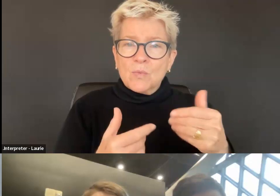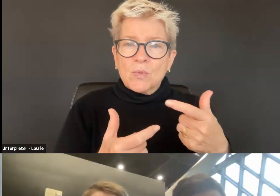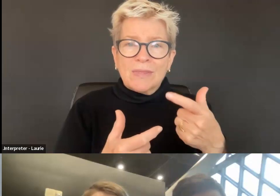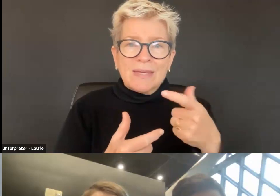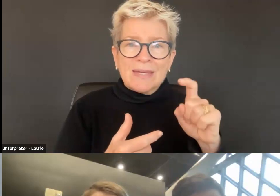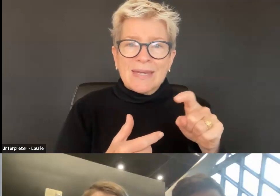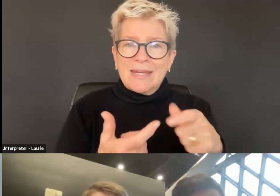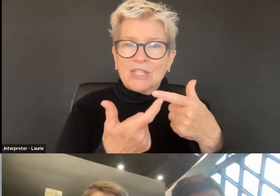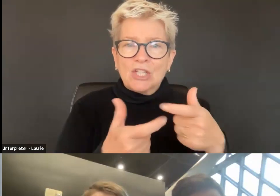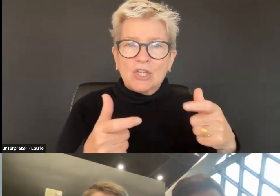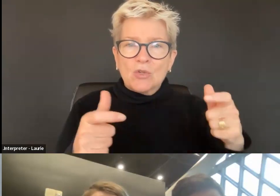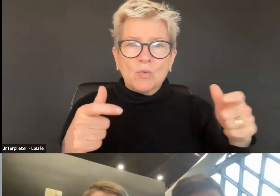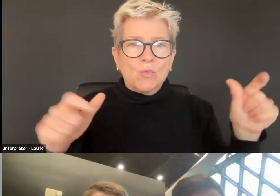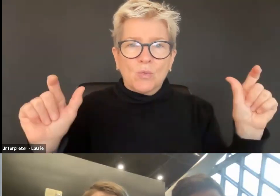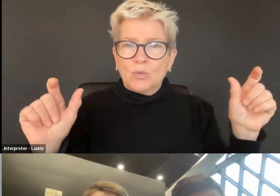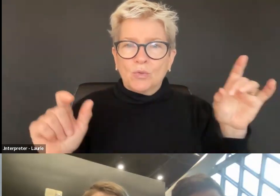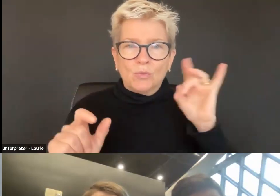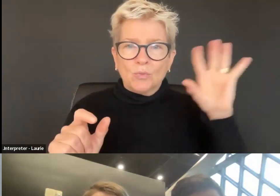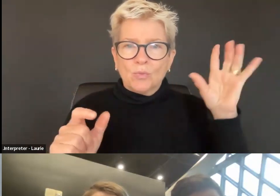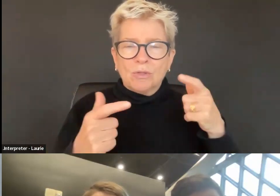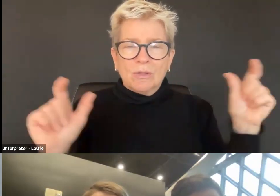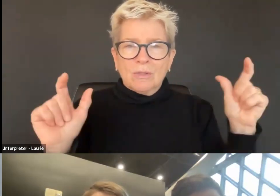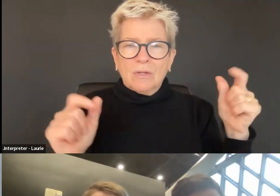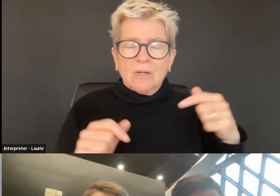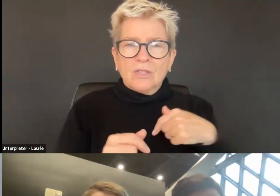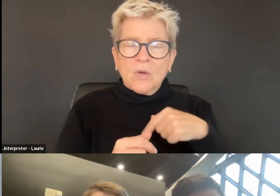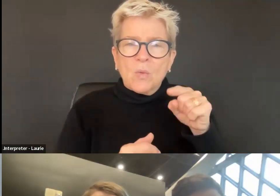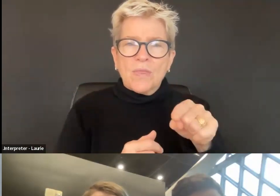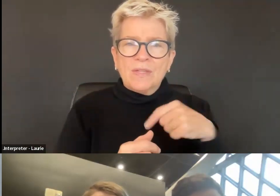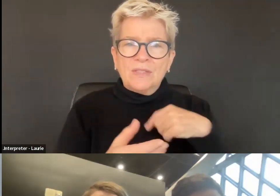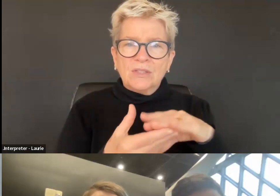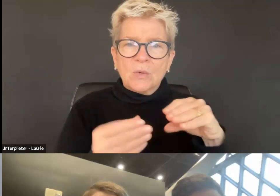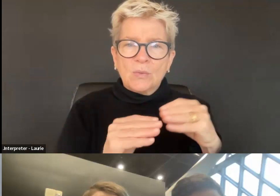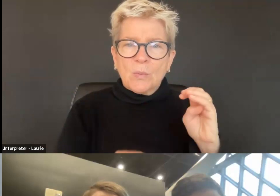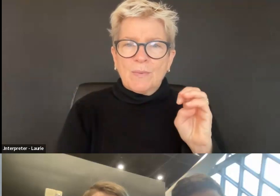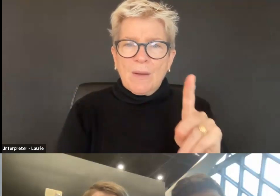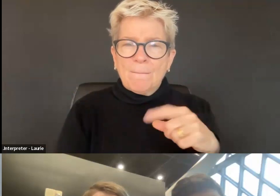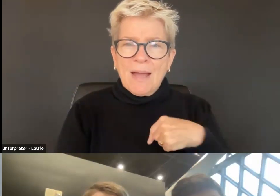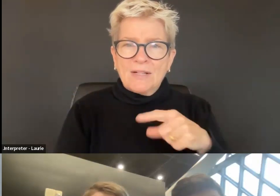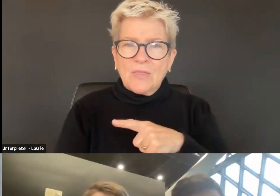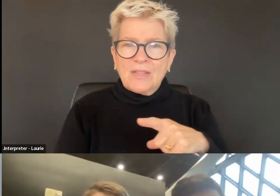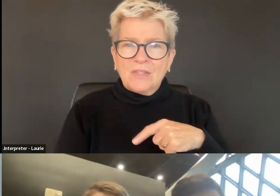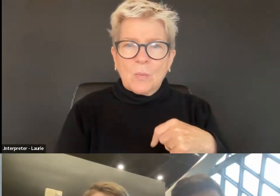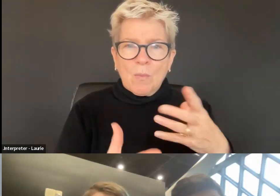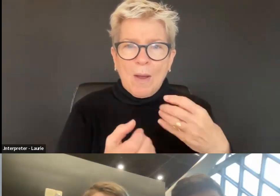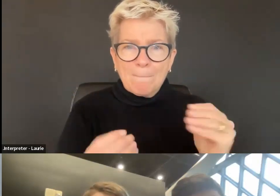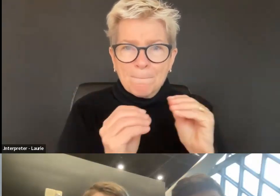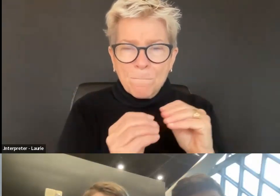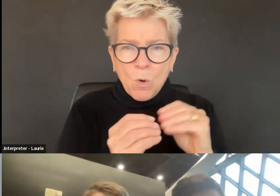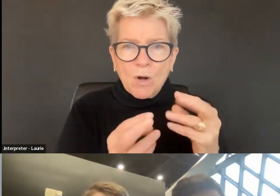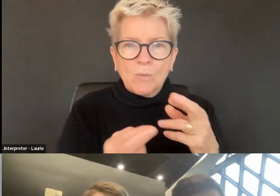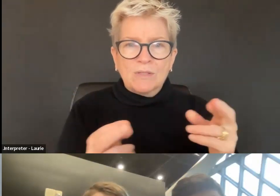kind of continue working on it. And so it's these stories that when we go back to the legislature, we want more resources, more